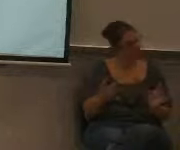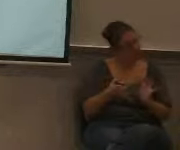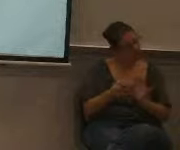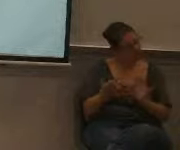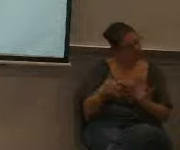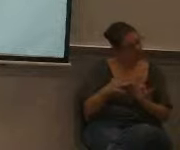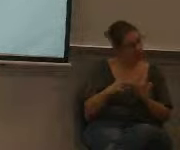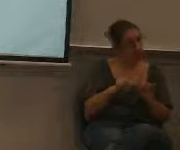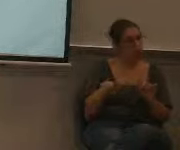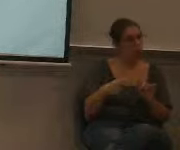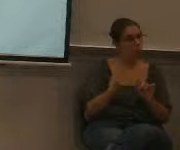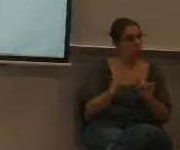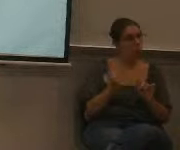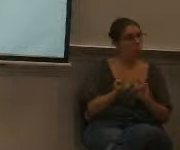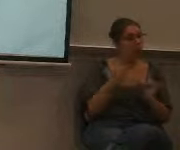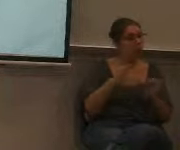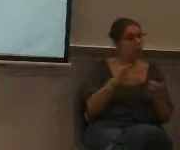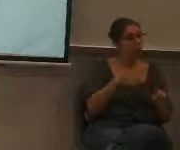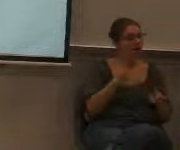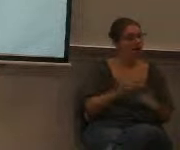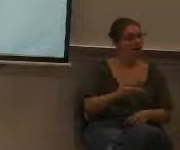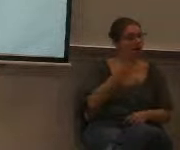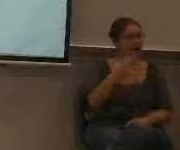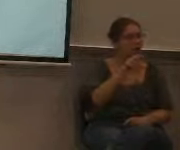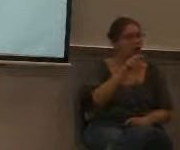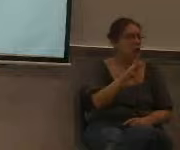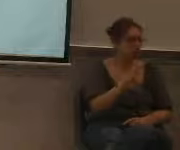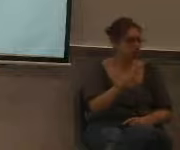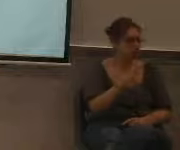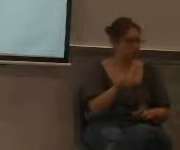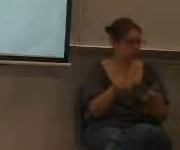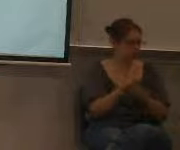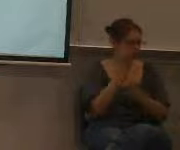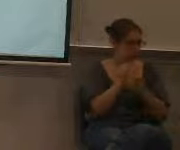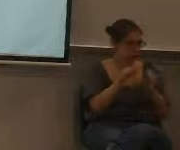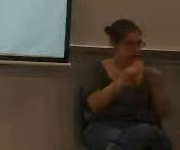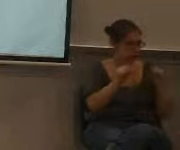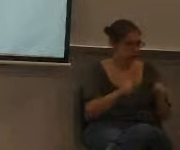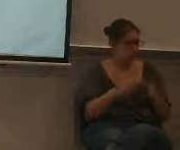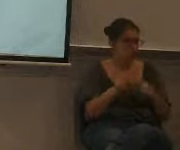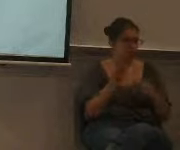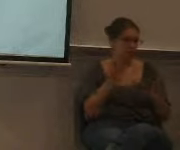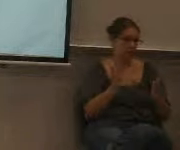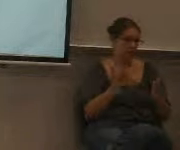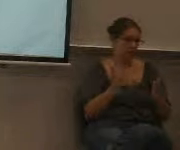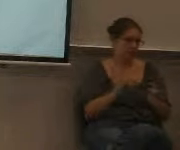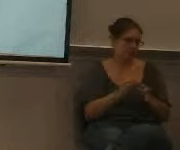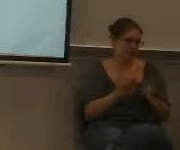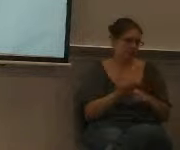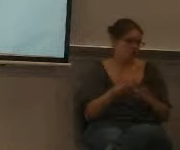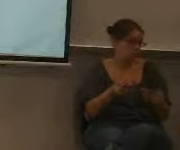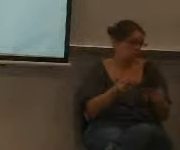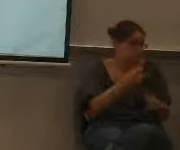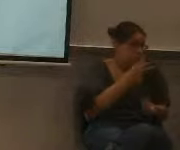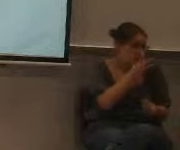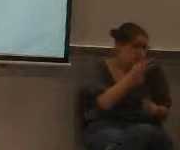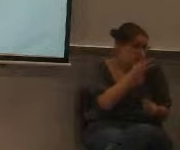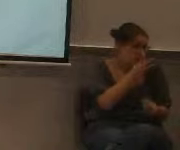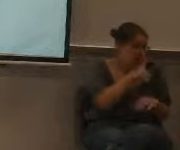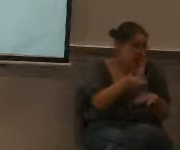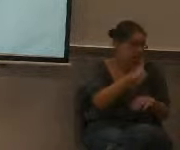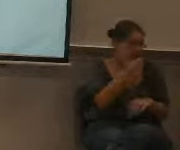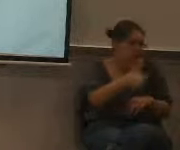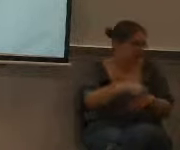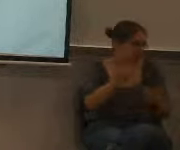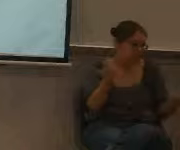but only when you have high flow, and it's part of the system, and then they'll be maybe connected through groundwater at other